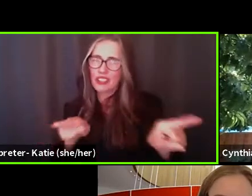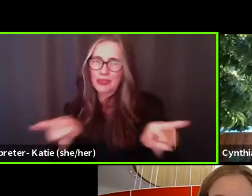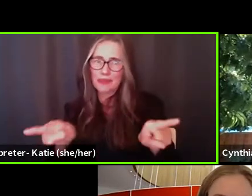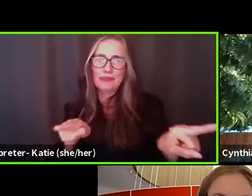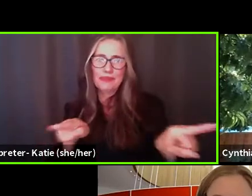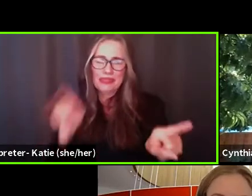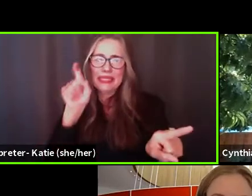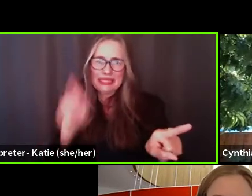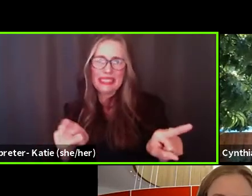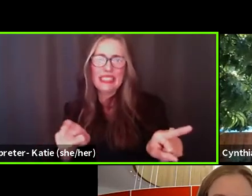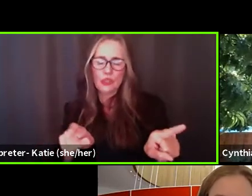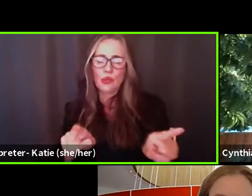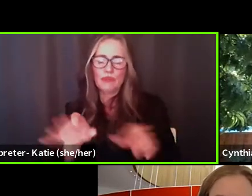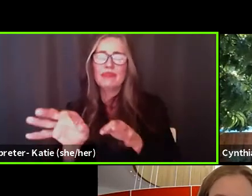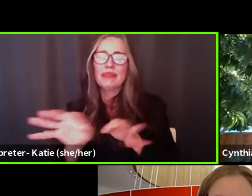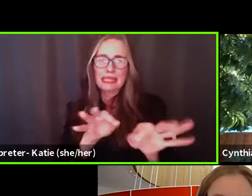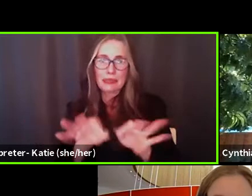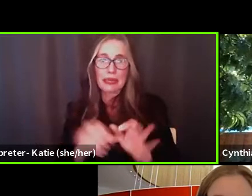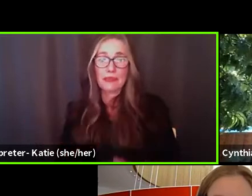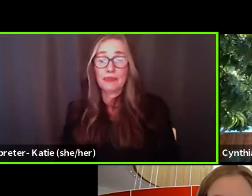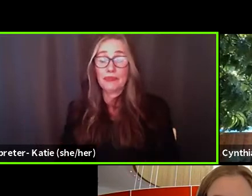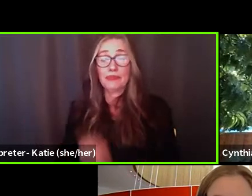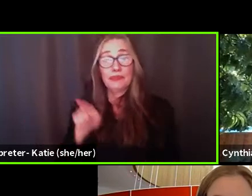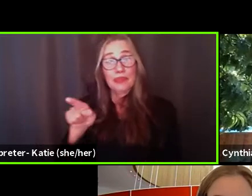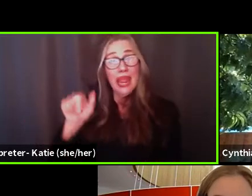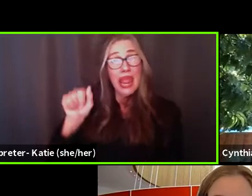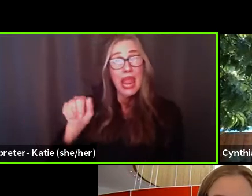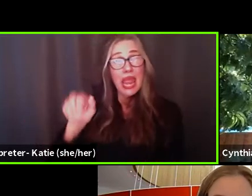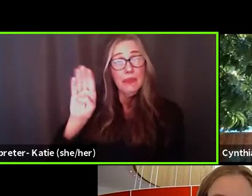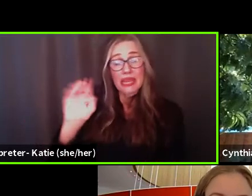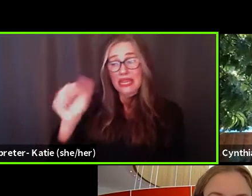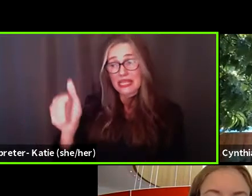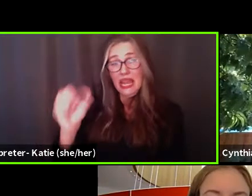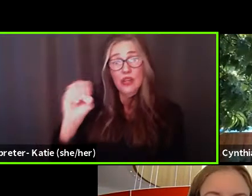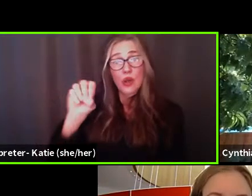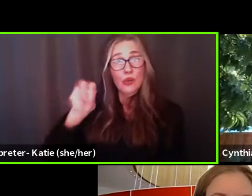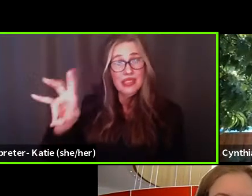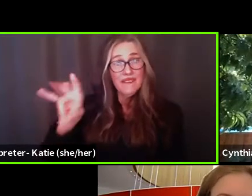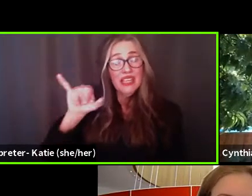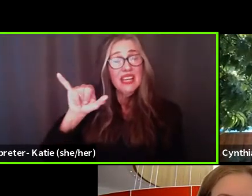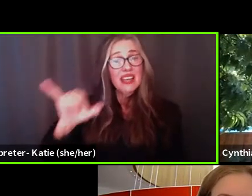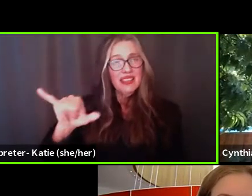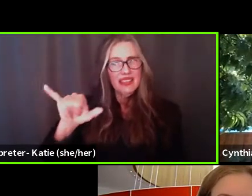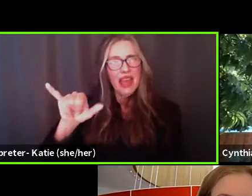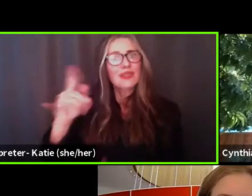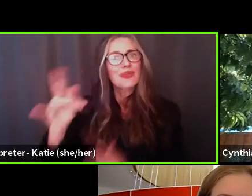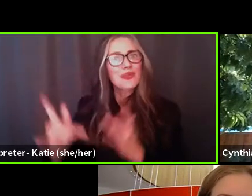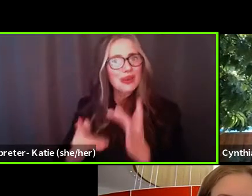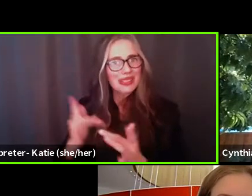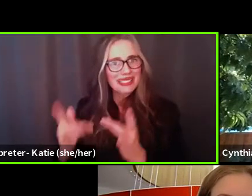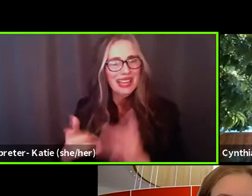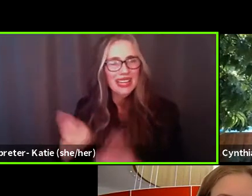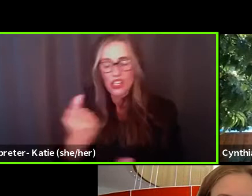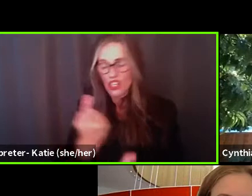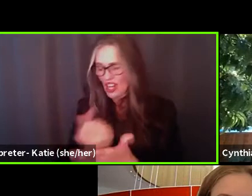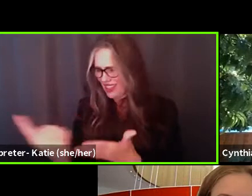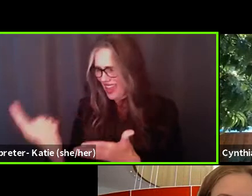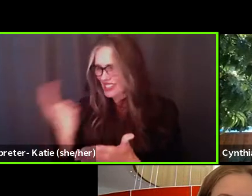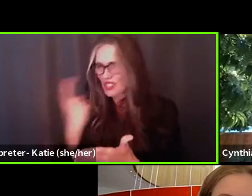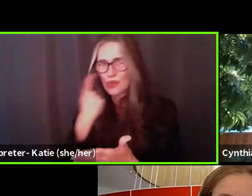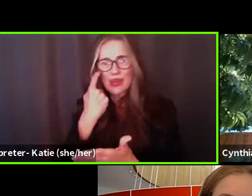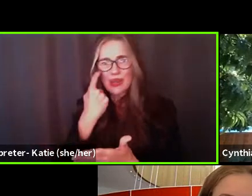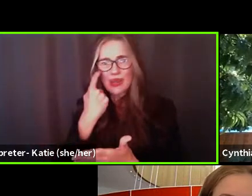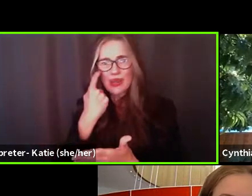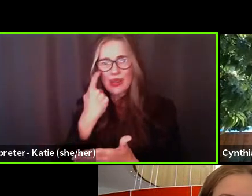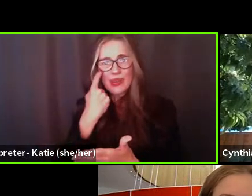point clear for ab1007 we are excited because just this past week it made it